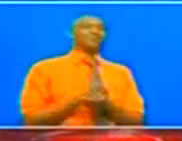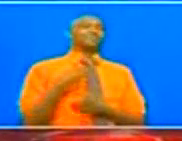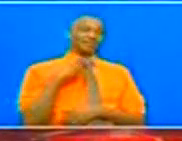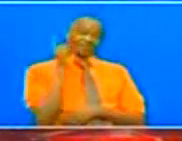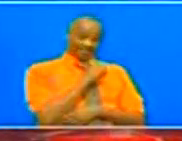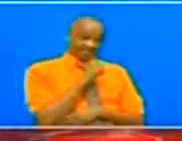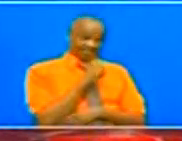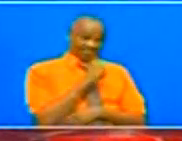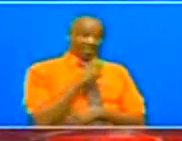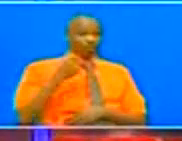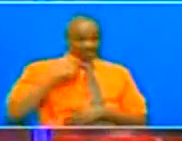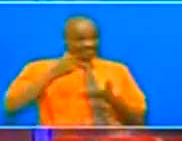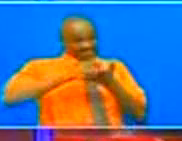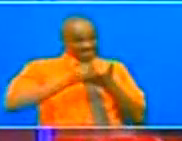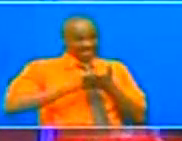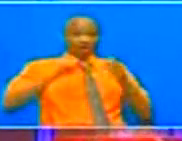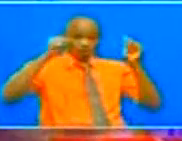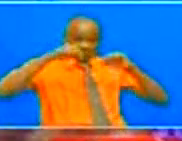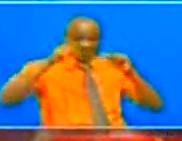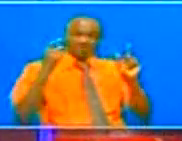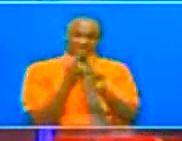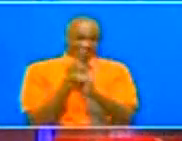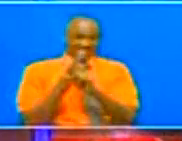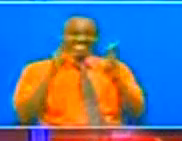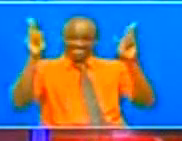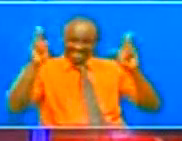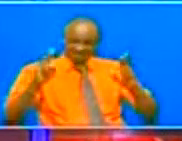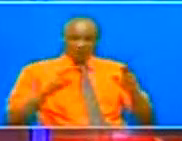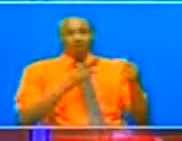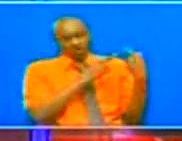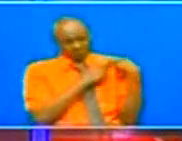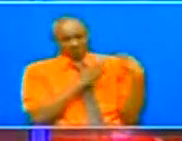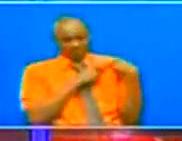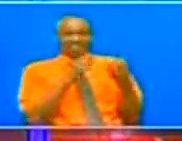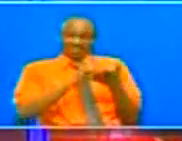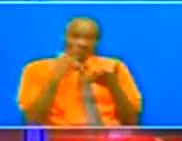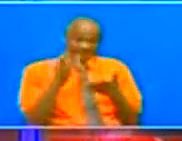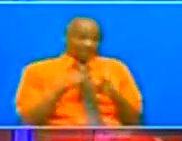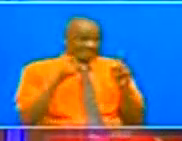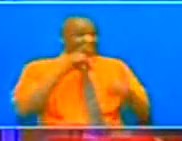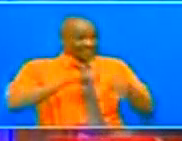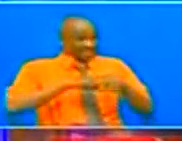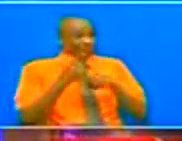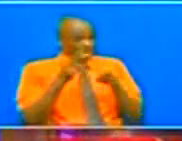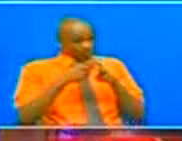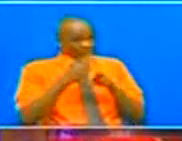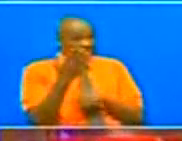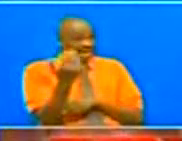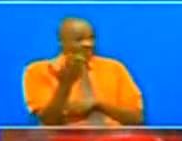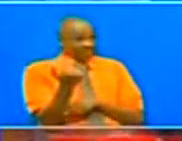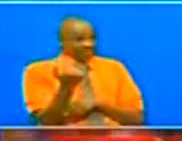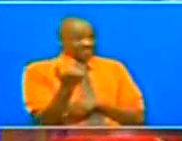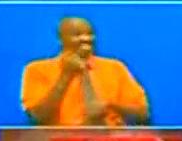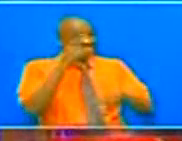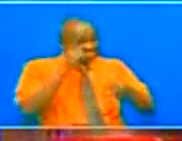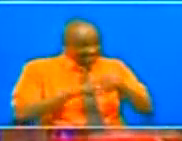We have signed the Vienna Convention. We have signed a lot of international obligations. But a time will come when the